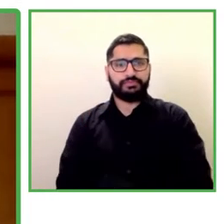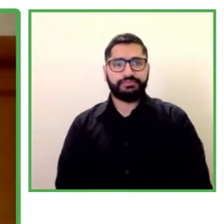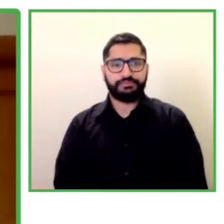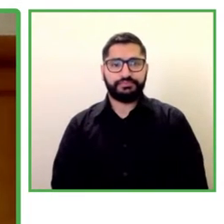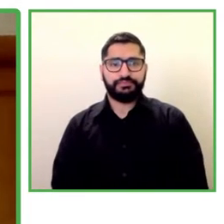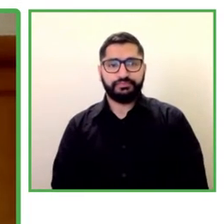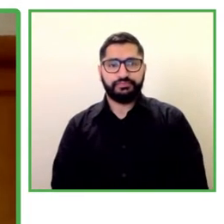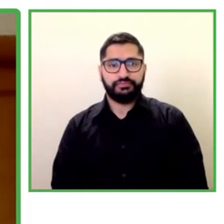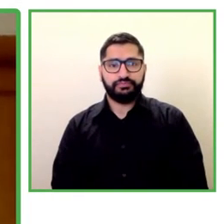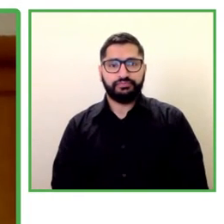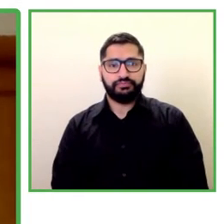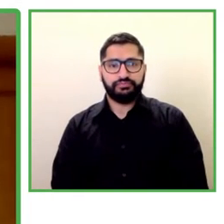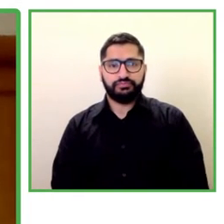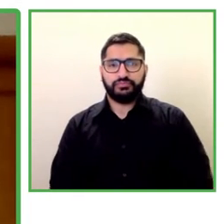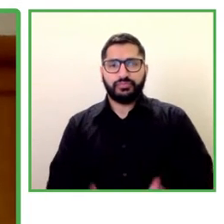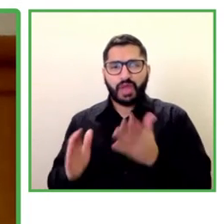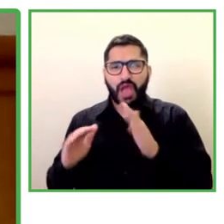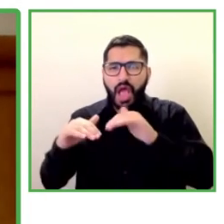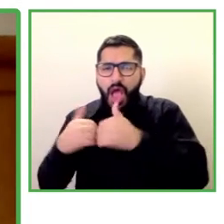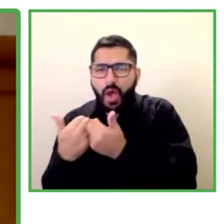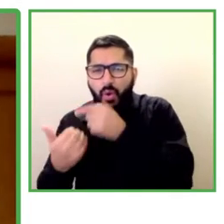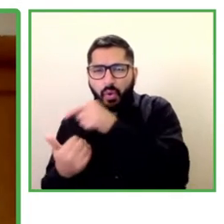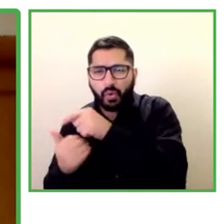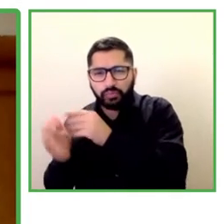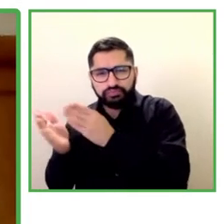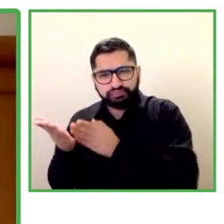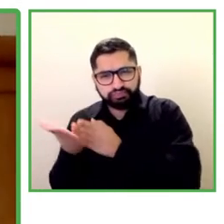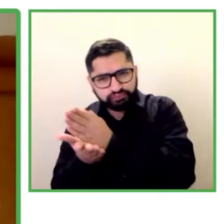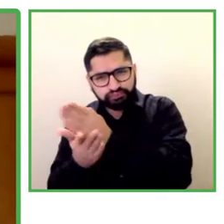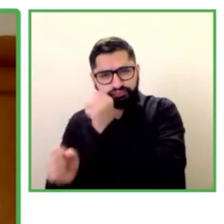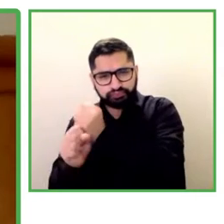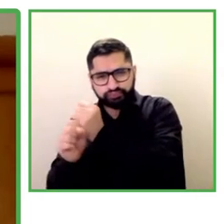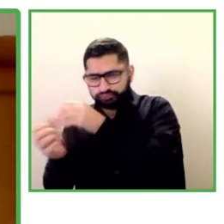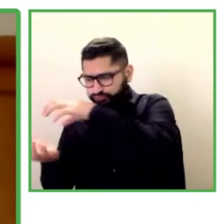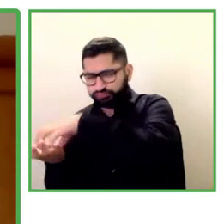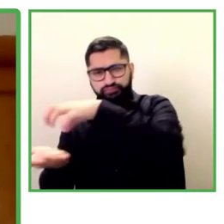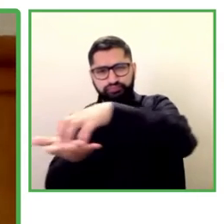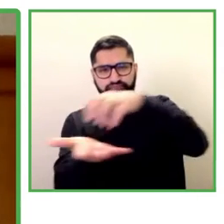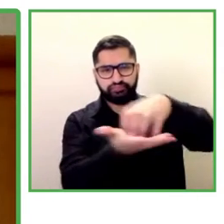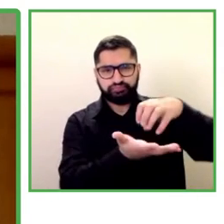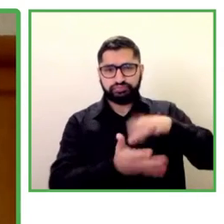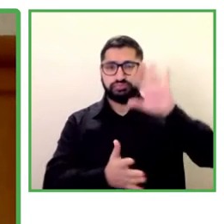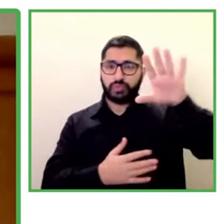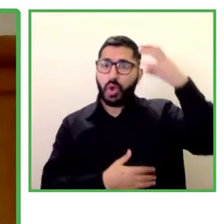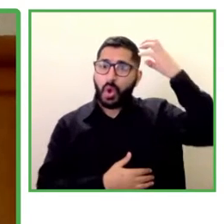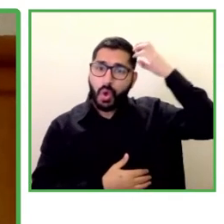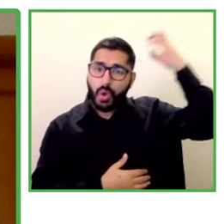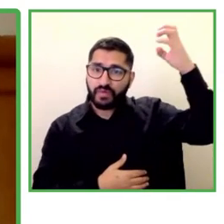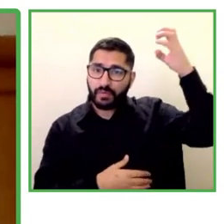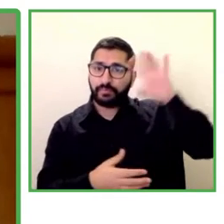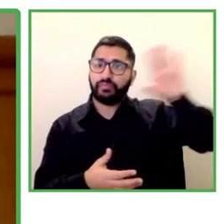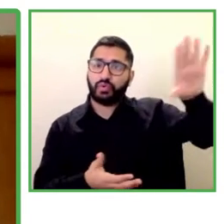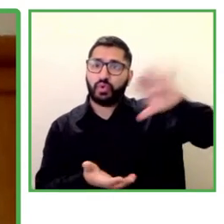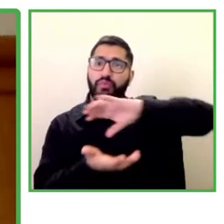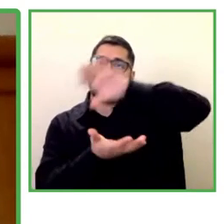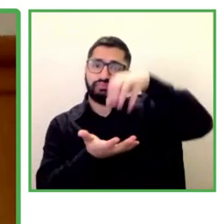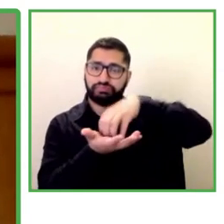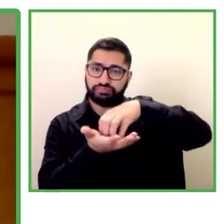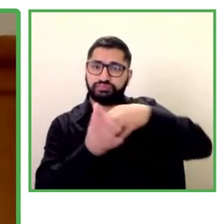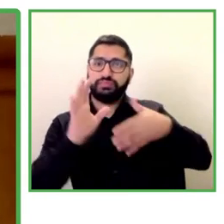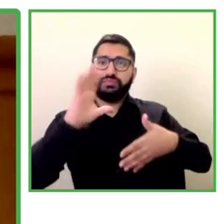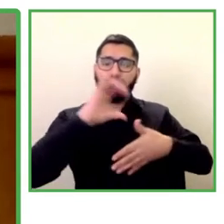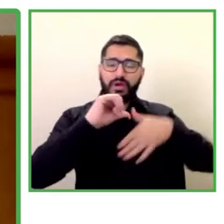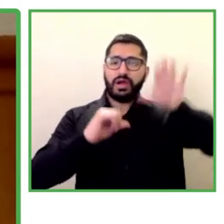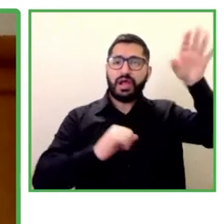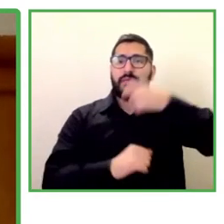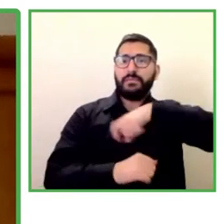public institutions. So we started working with the governments from the region in the Iberoamerican countries. This is